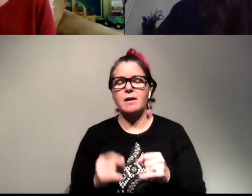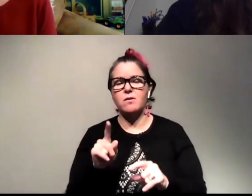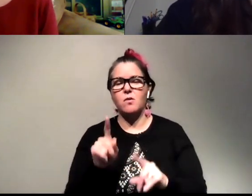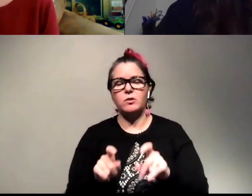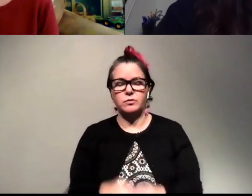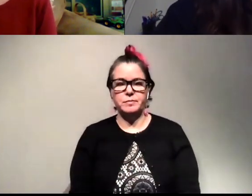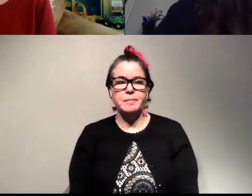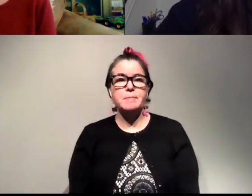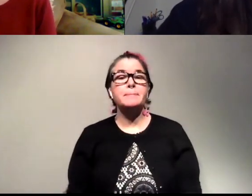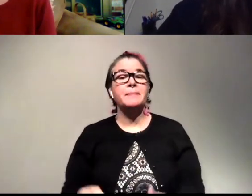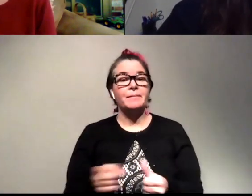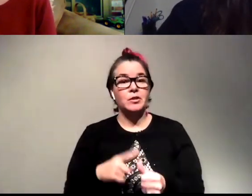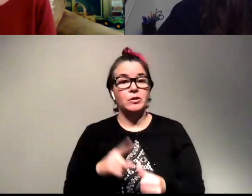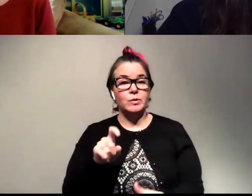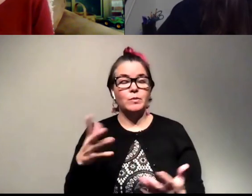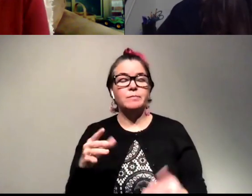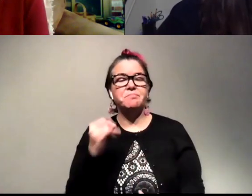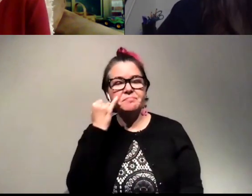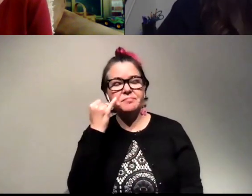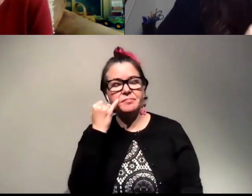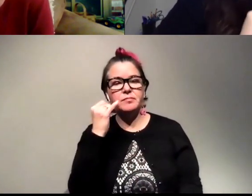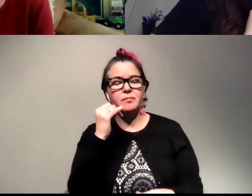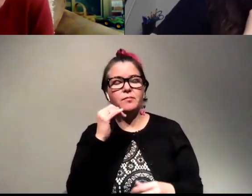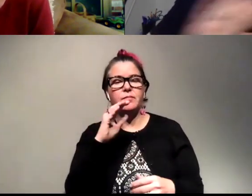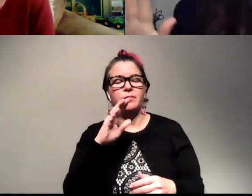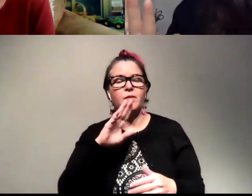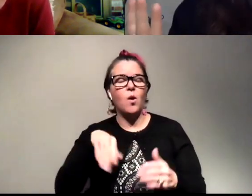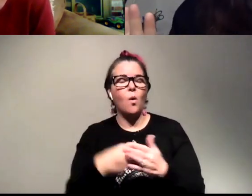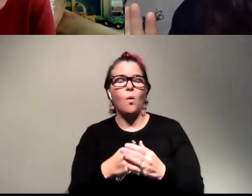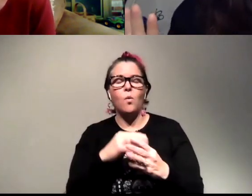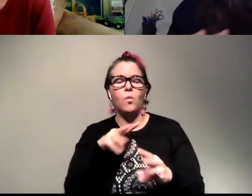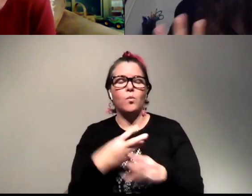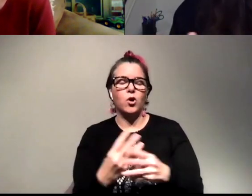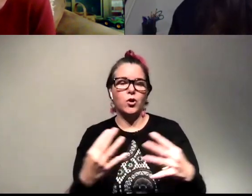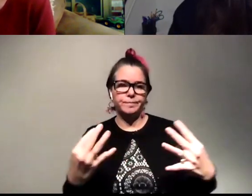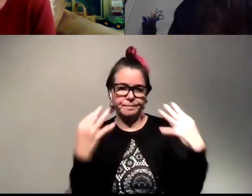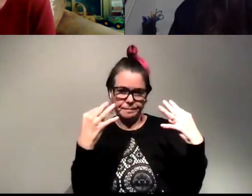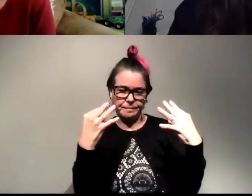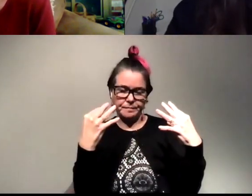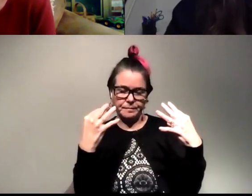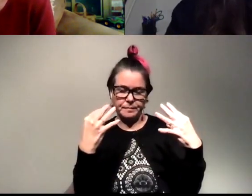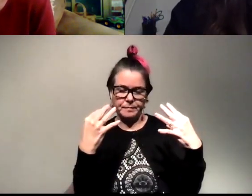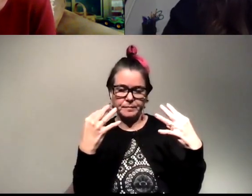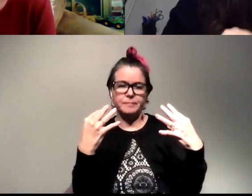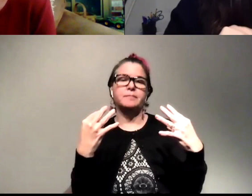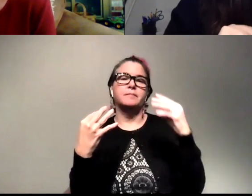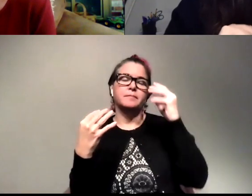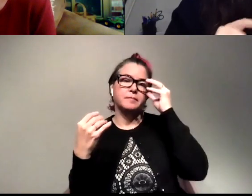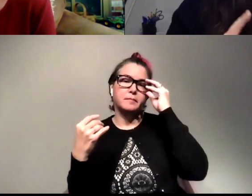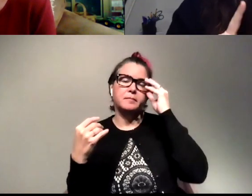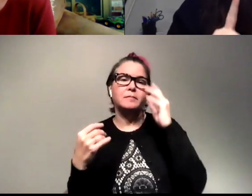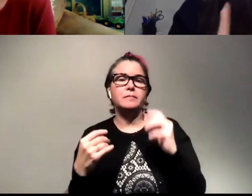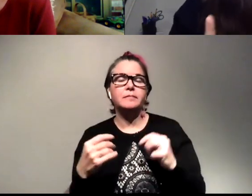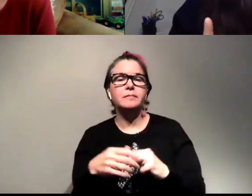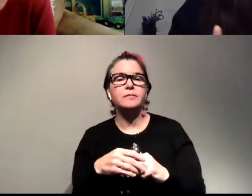end. The first question is, if you had the attention of everybody in the world and everybody could understand you,